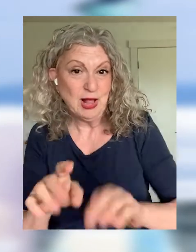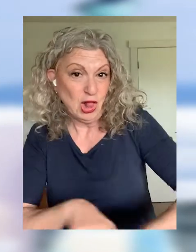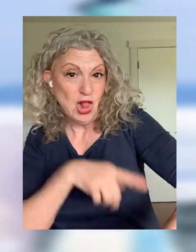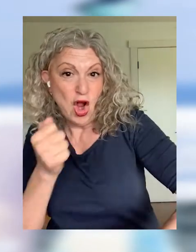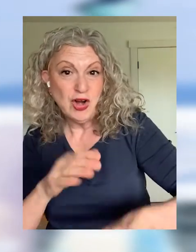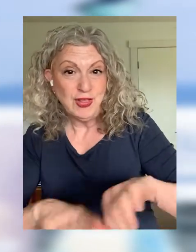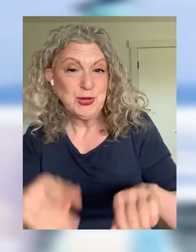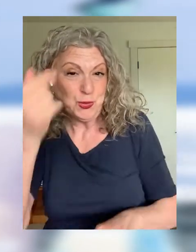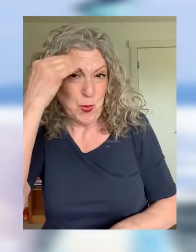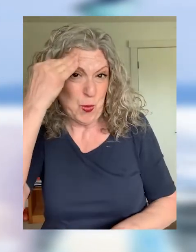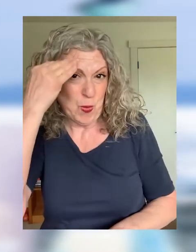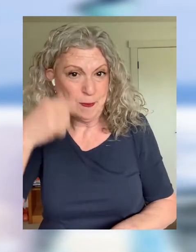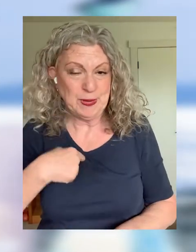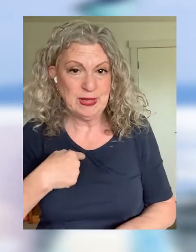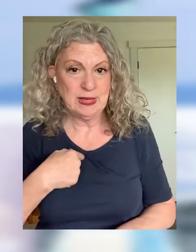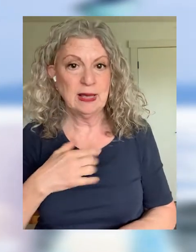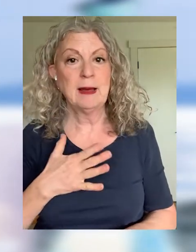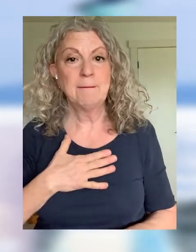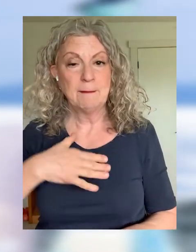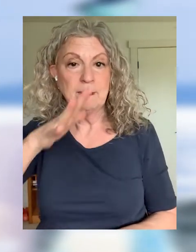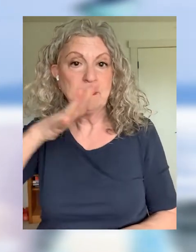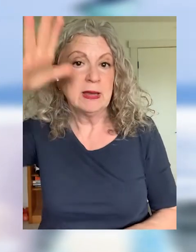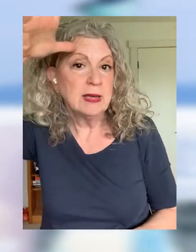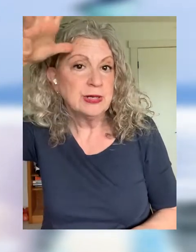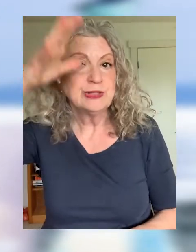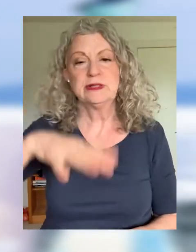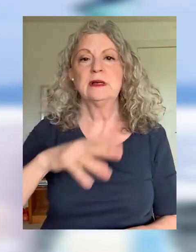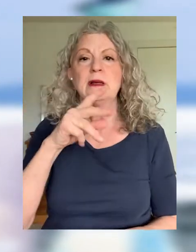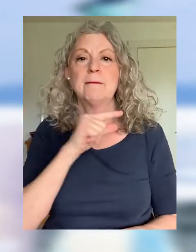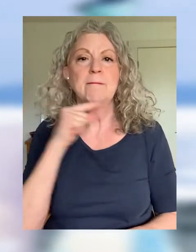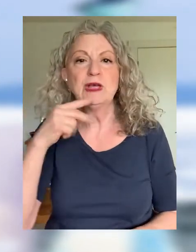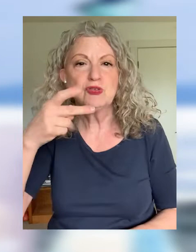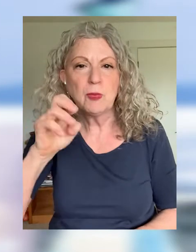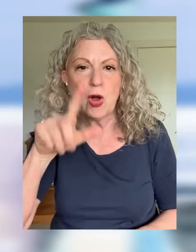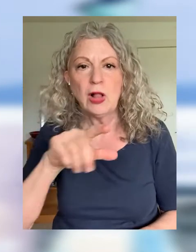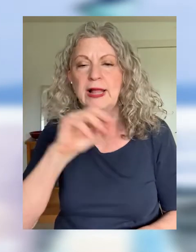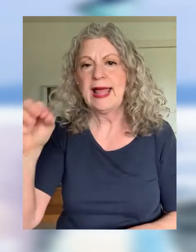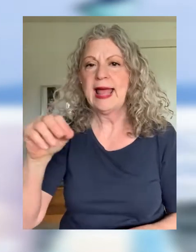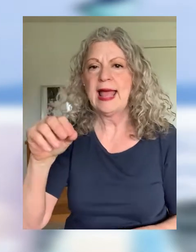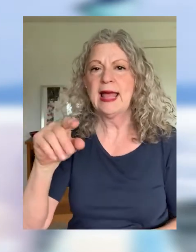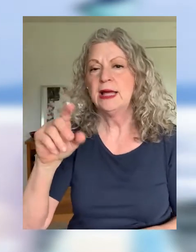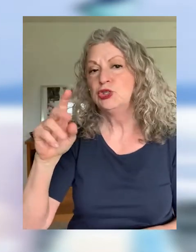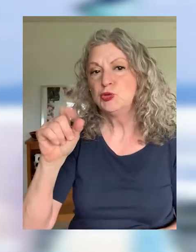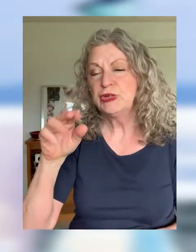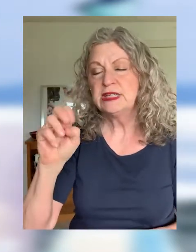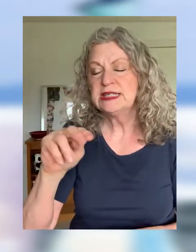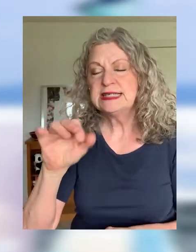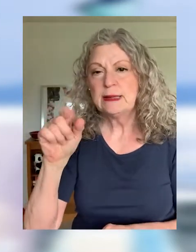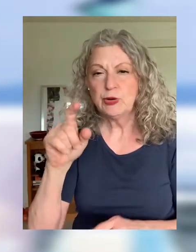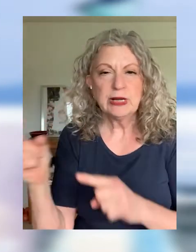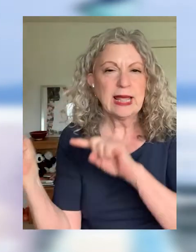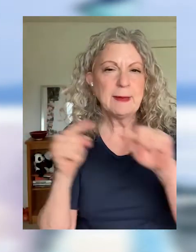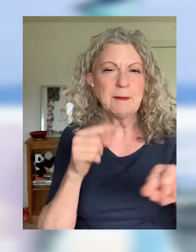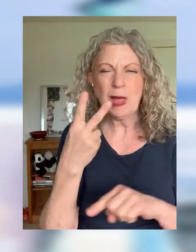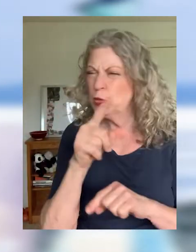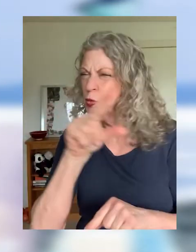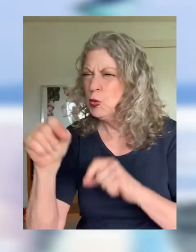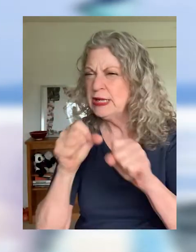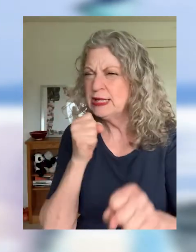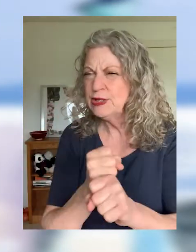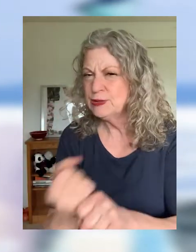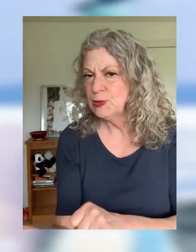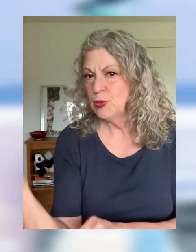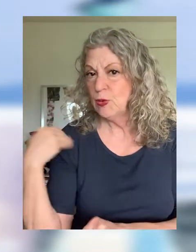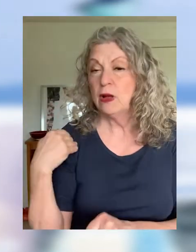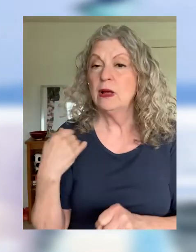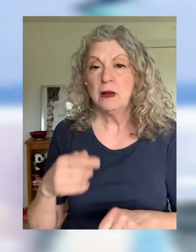than you've known me. My parents, Pastor Paul and Dorinda Sundberg, came to Trinity 2 decades ago. Although I lived